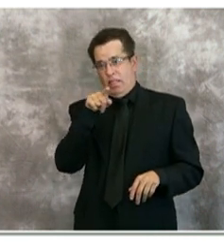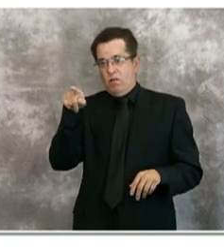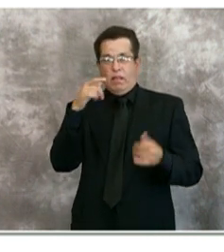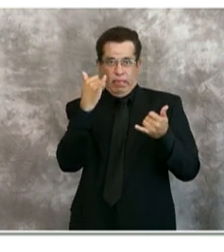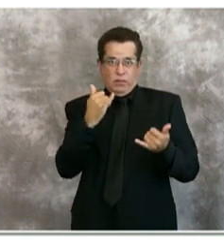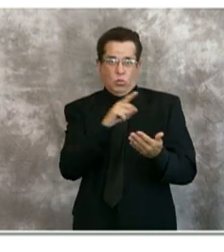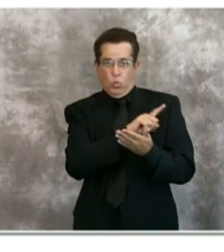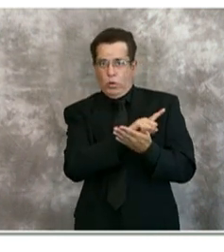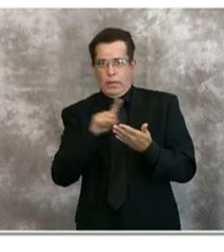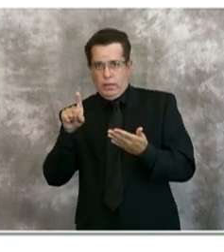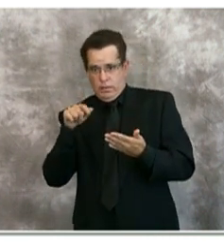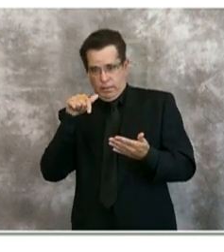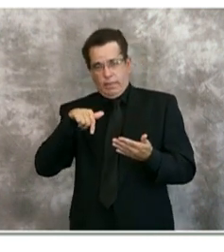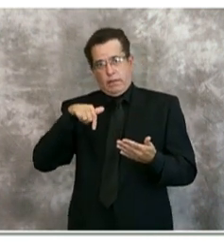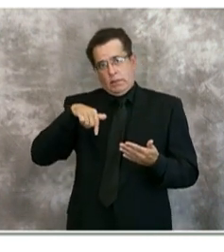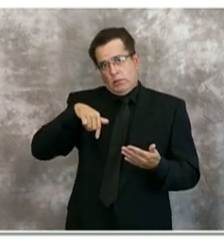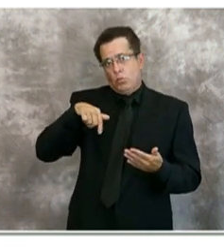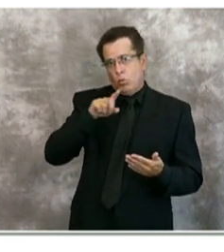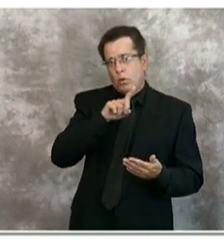week associated